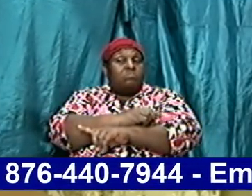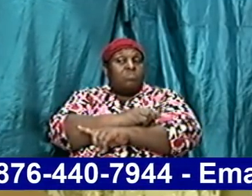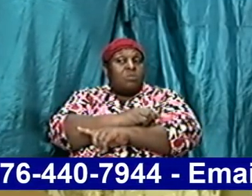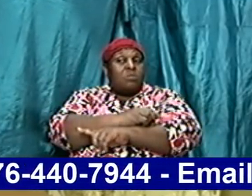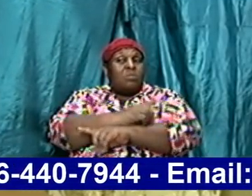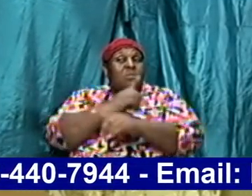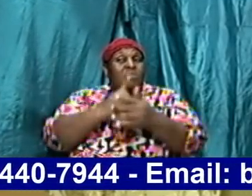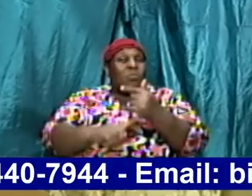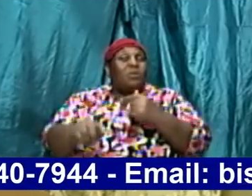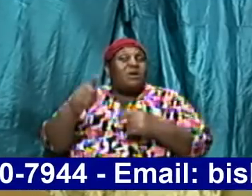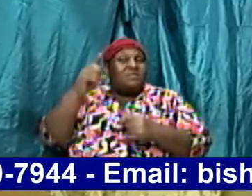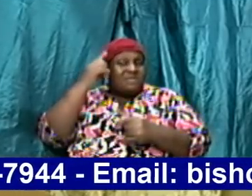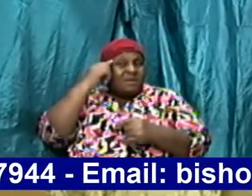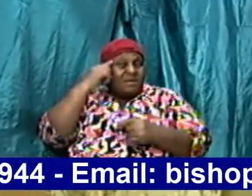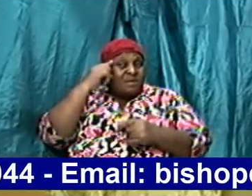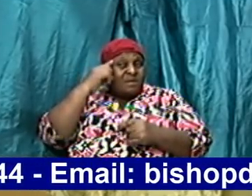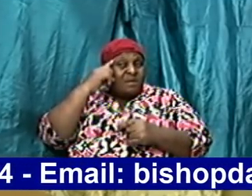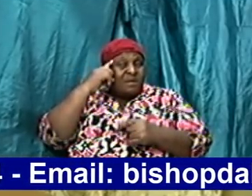what do you think they would have done?